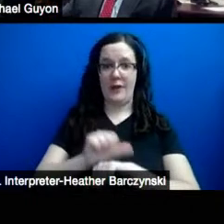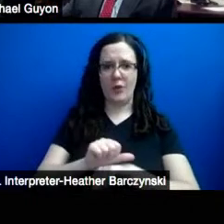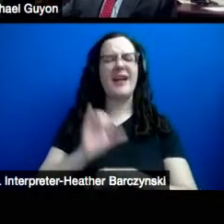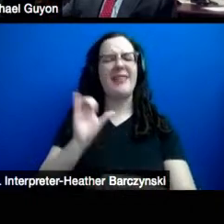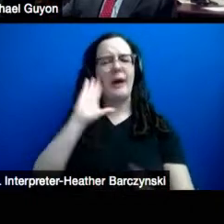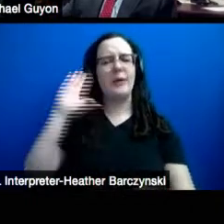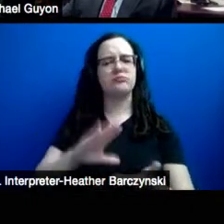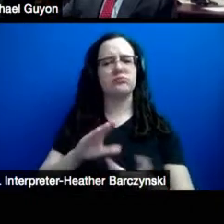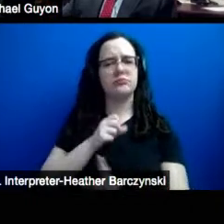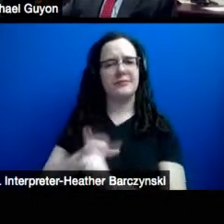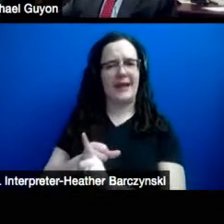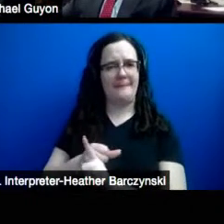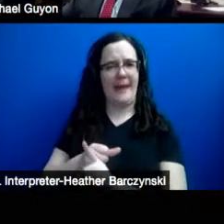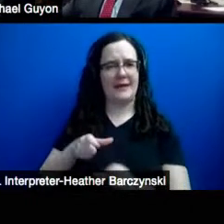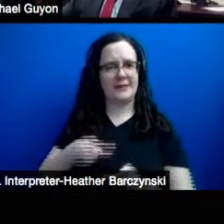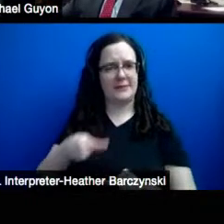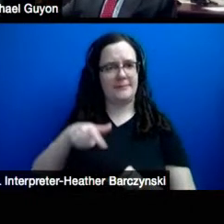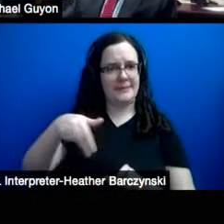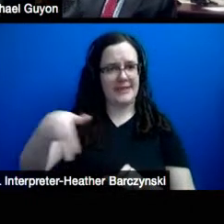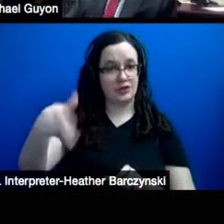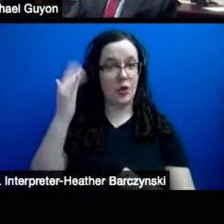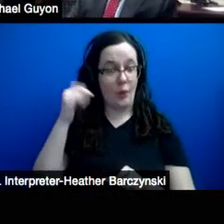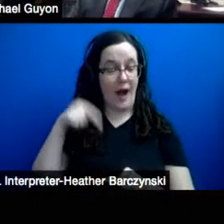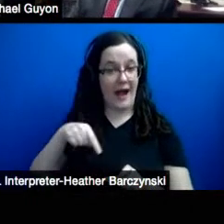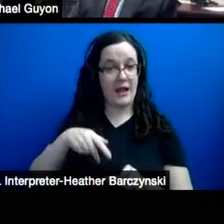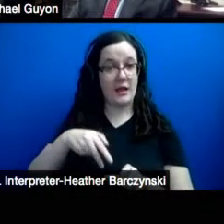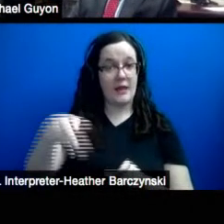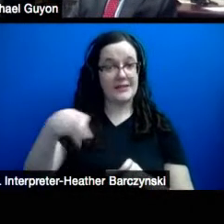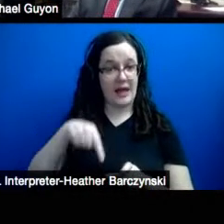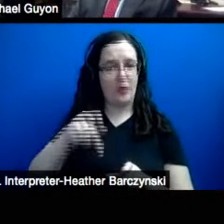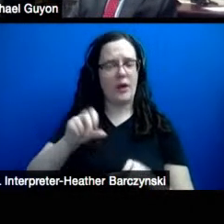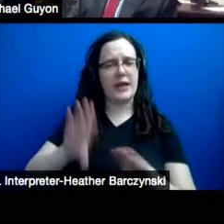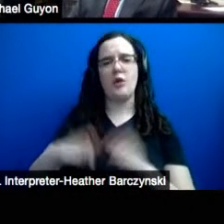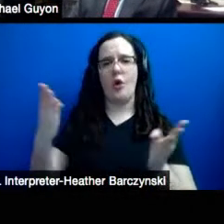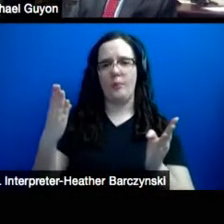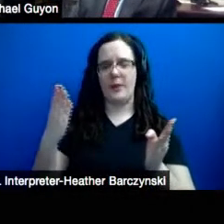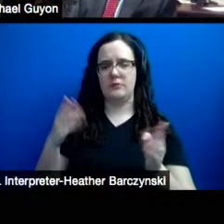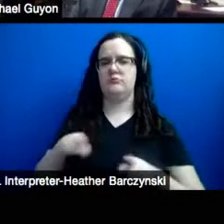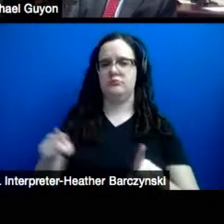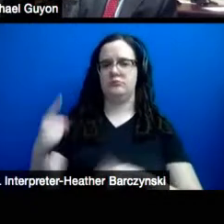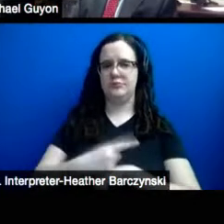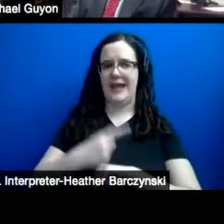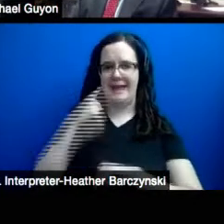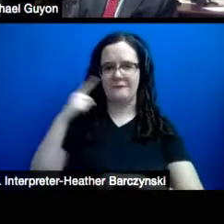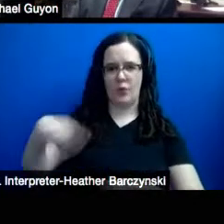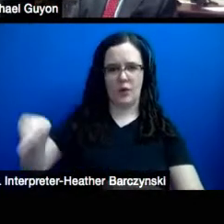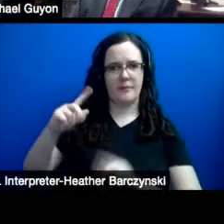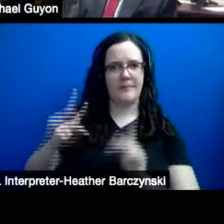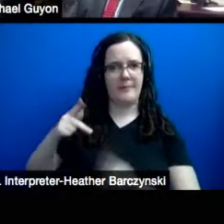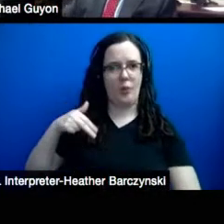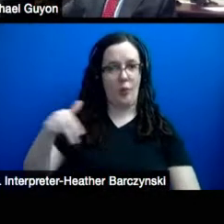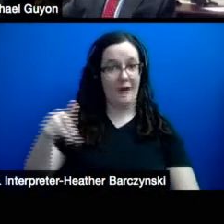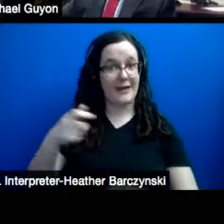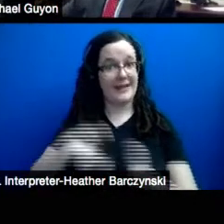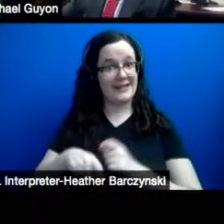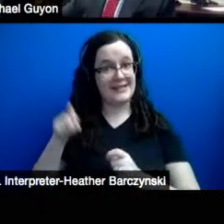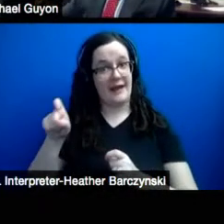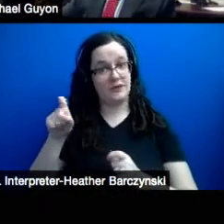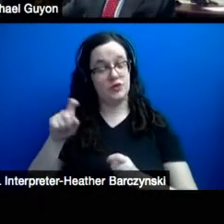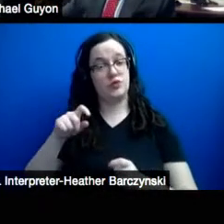would be able to reopen that sidewalk during the day to our pedestrians instead of having to change their walking patterns